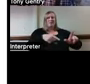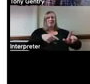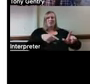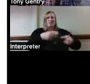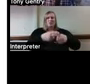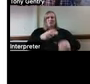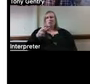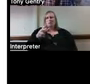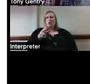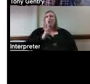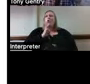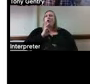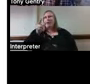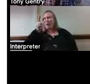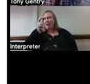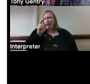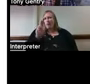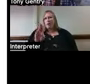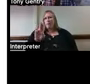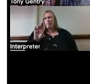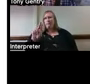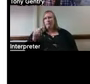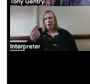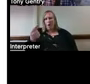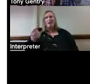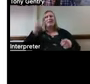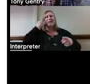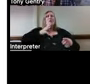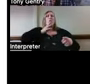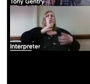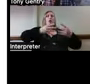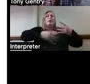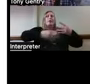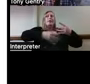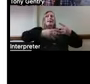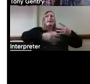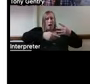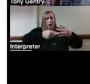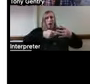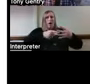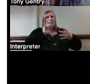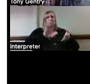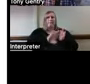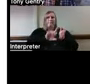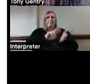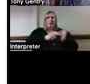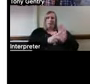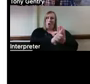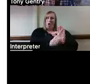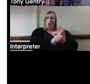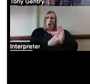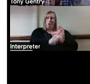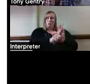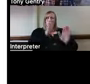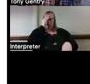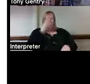This is one of the many devices on the market that can sense a water leak and set off an alarm when there is one. Next to that is